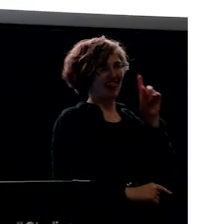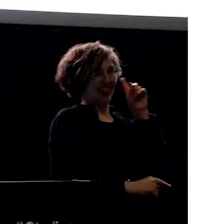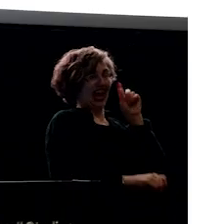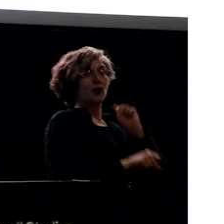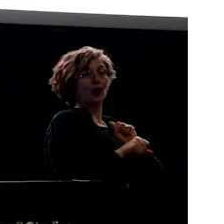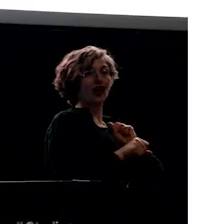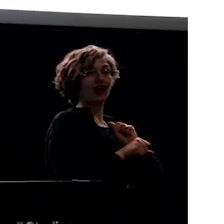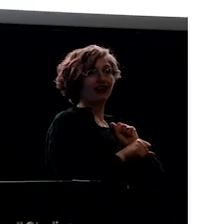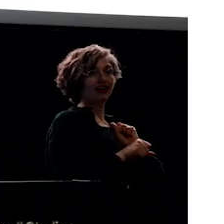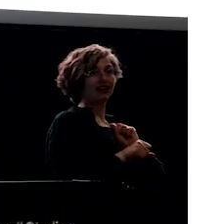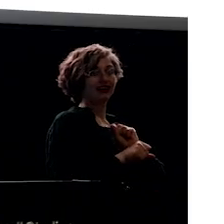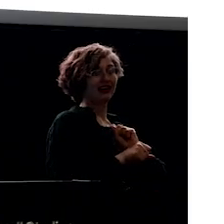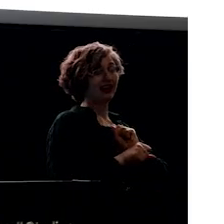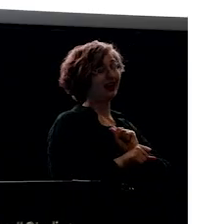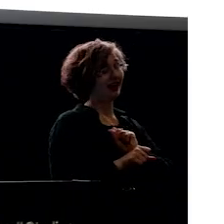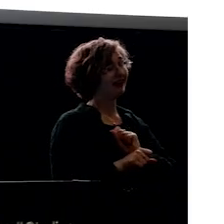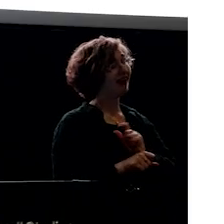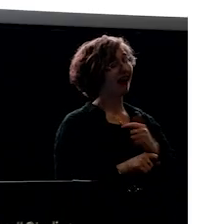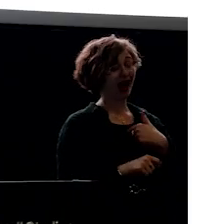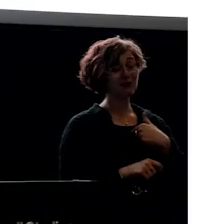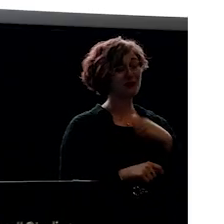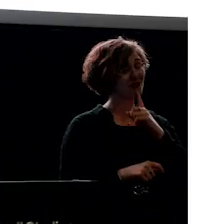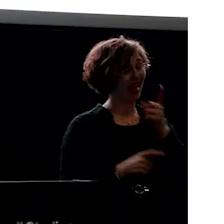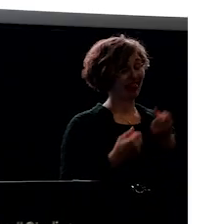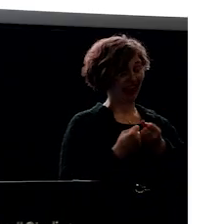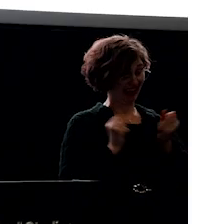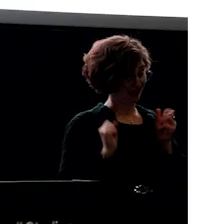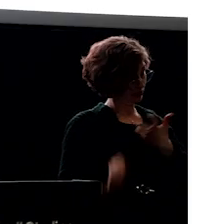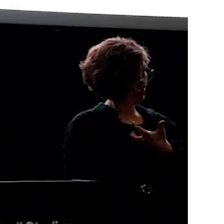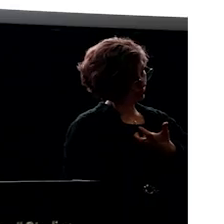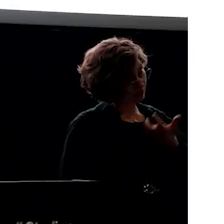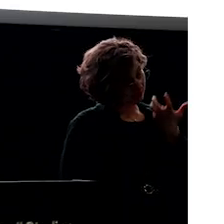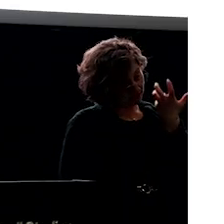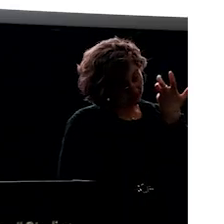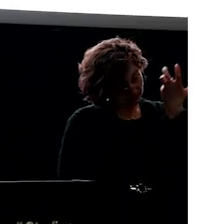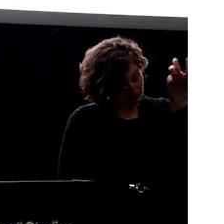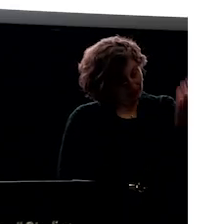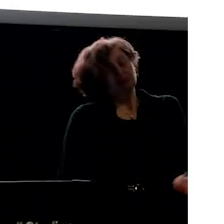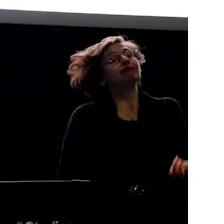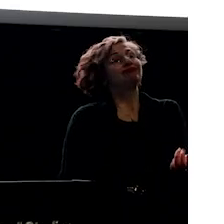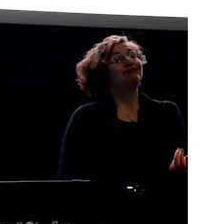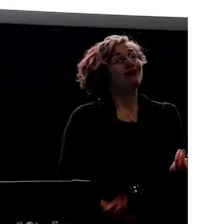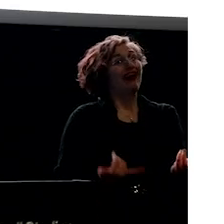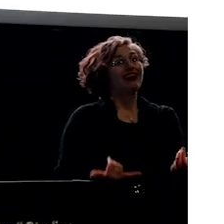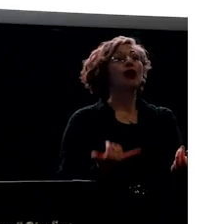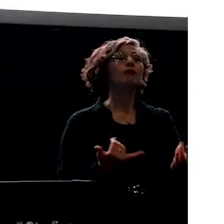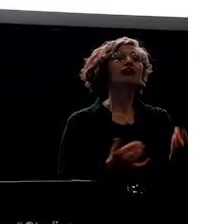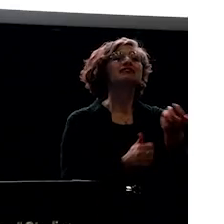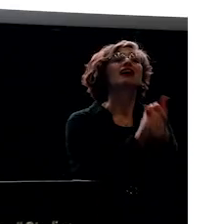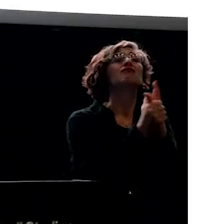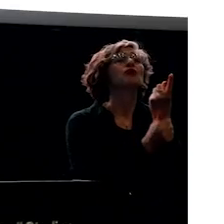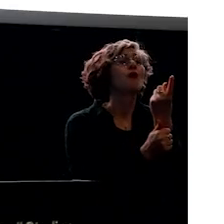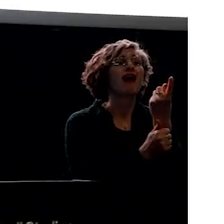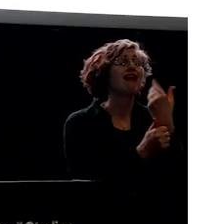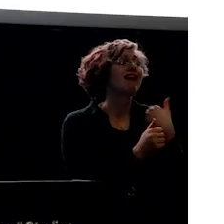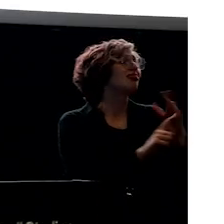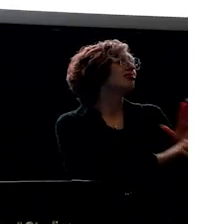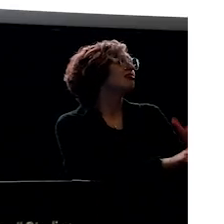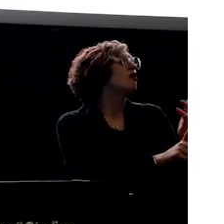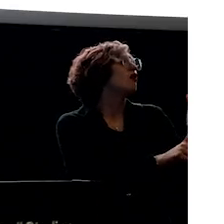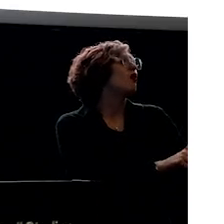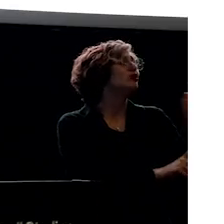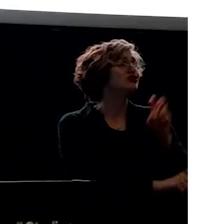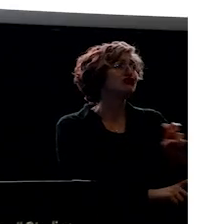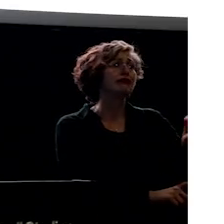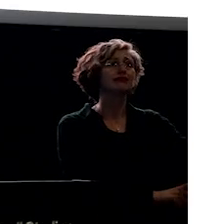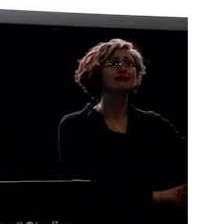being, like I said, incredibly vulnerable right now because I want to show you that everyone has a journey, whether it's good, bad, amazing,